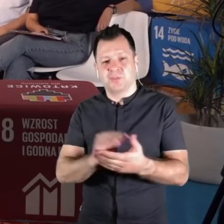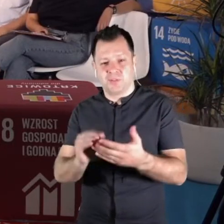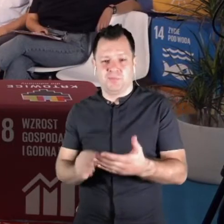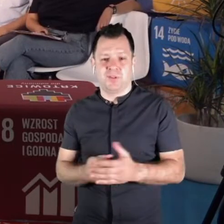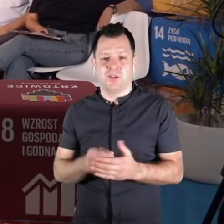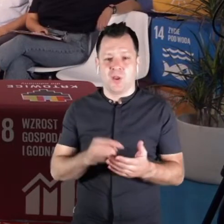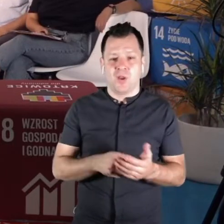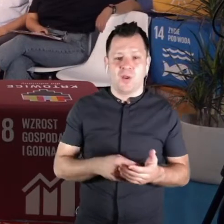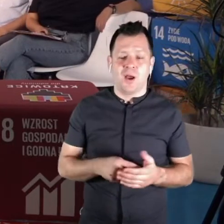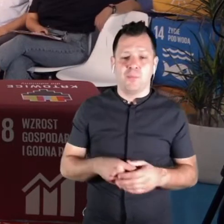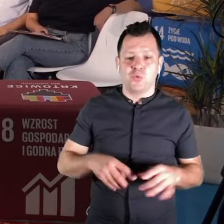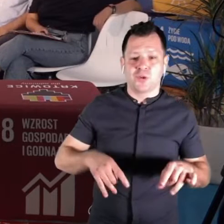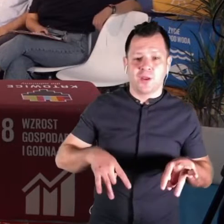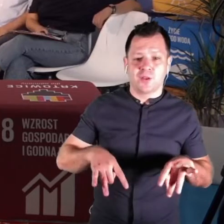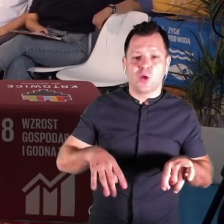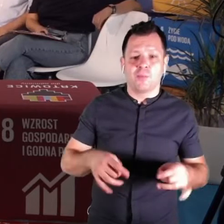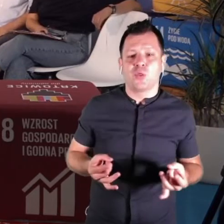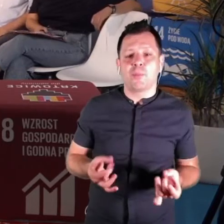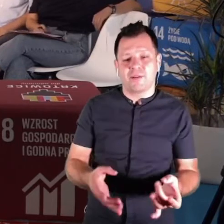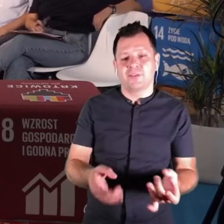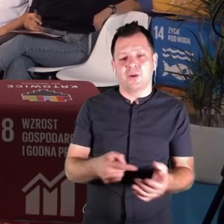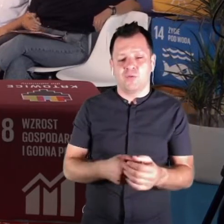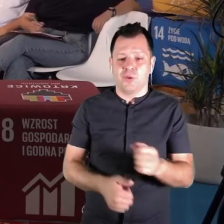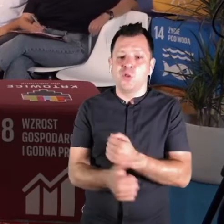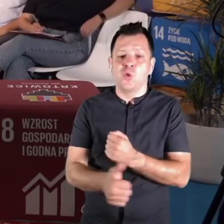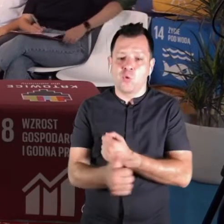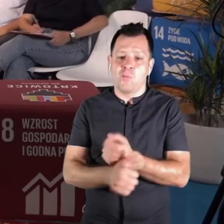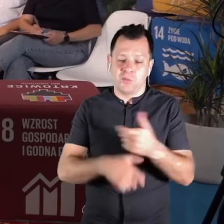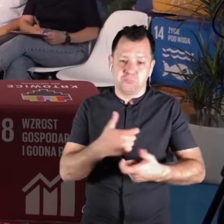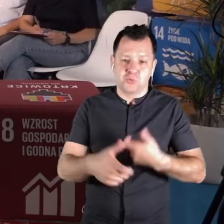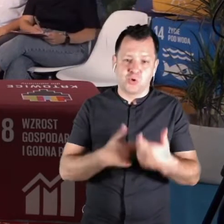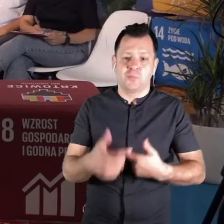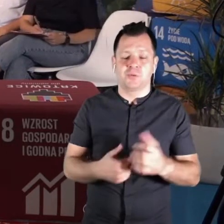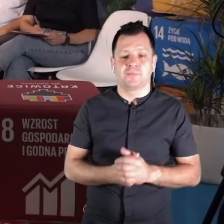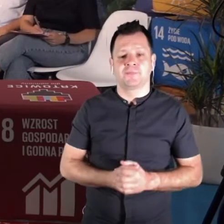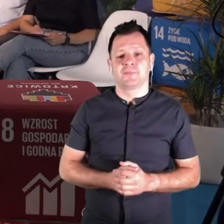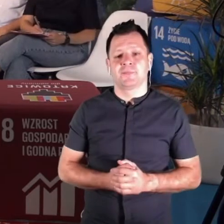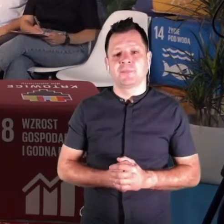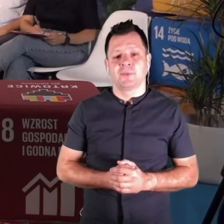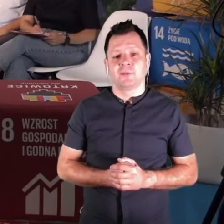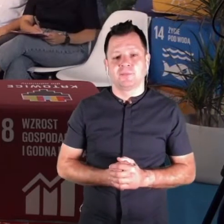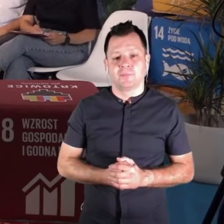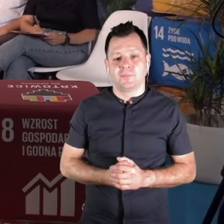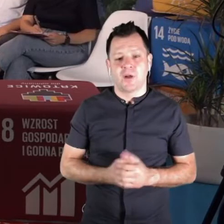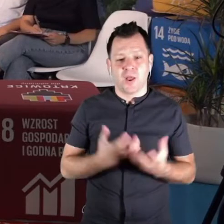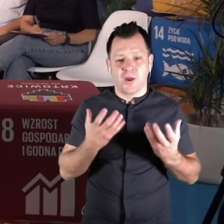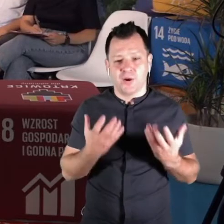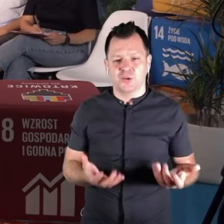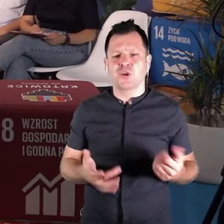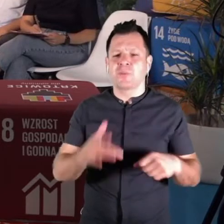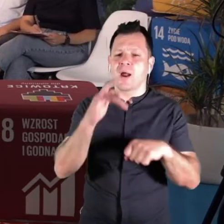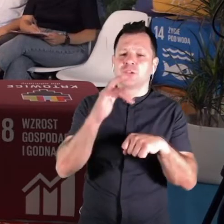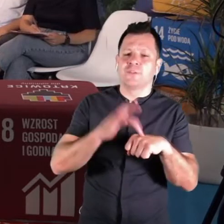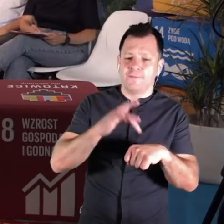really want to get involved citizens, residents, and because it was really important because this was one